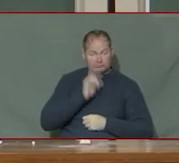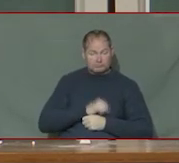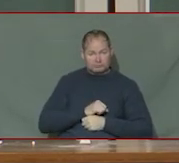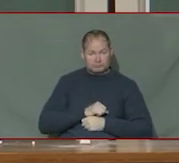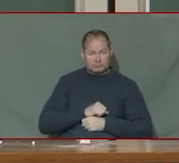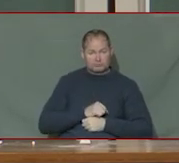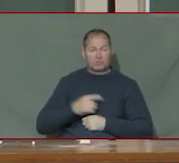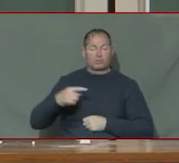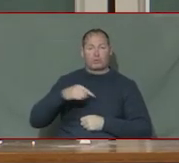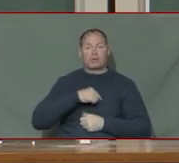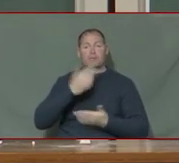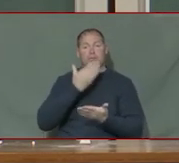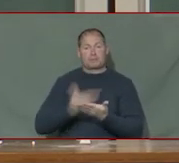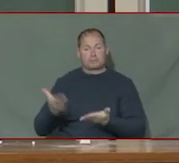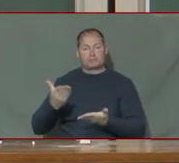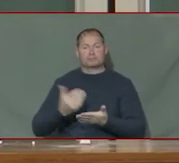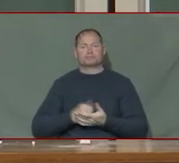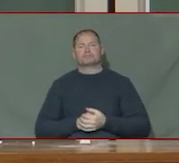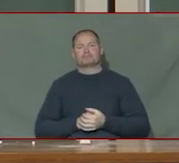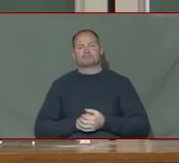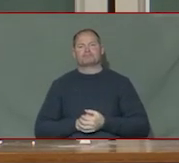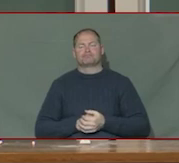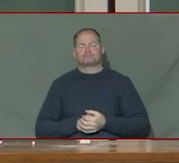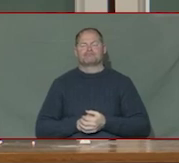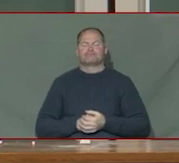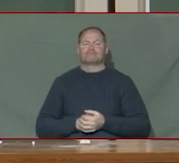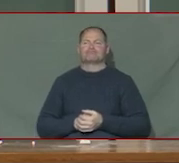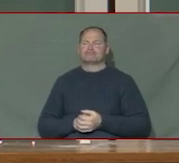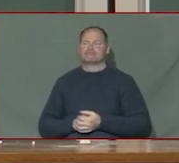2x cubed plus x squared. Now,